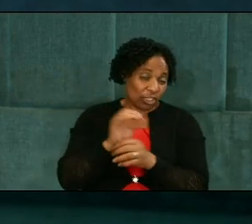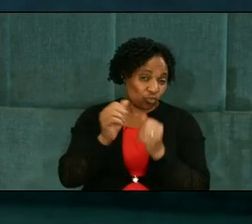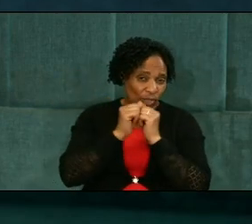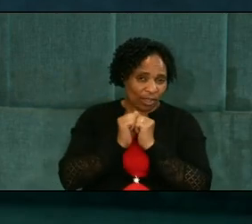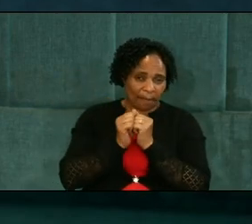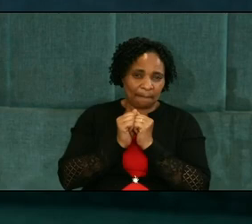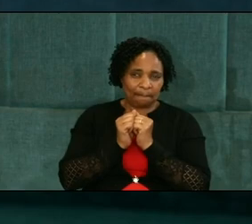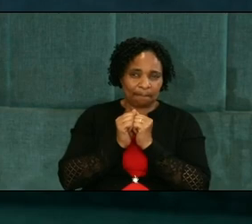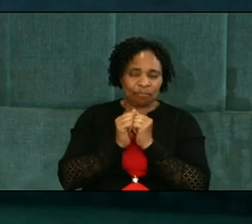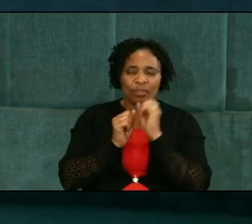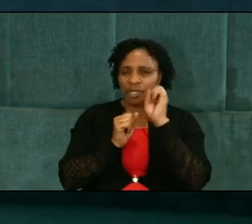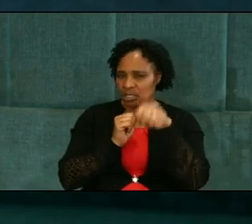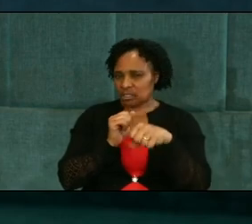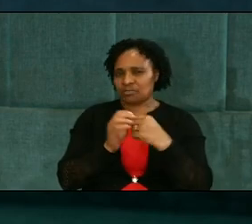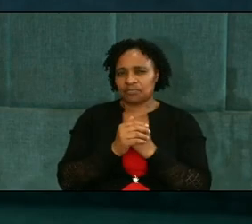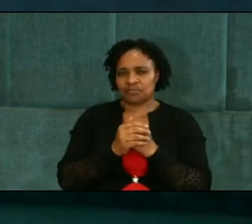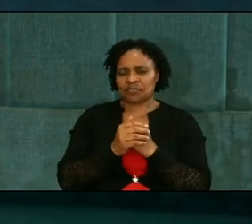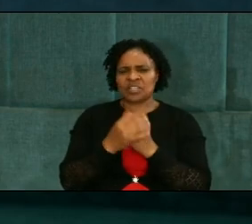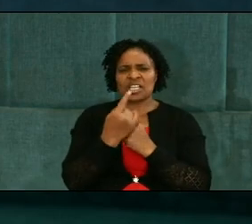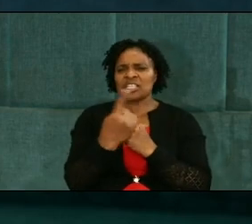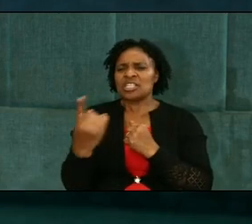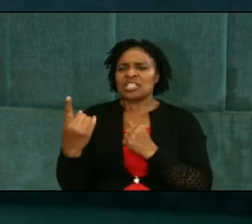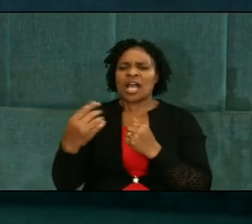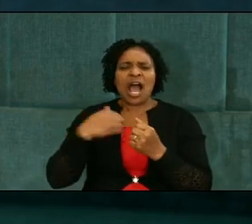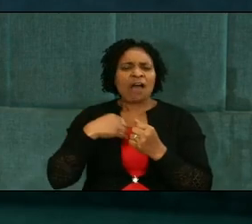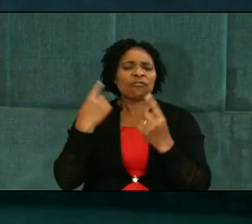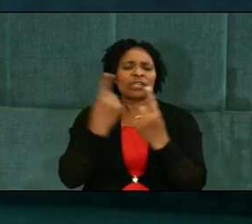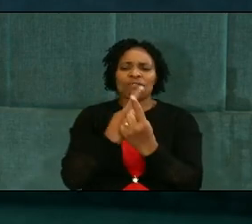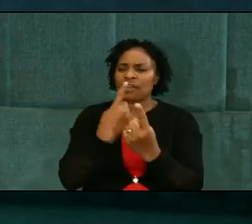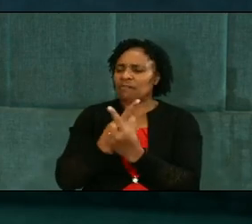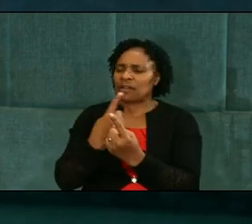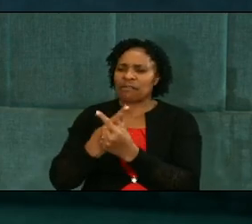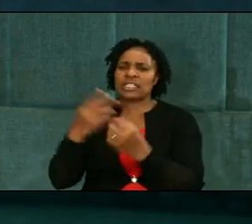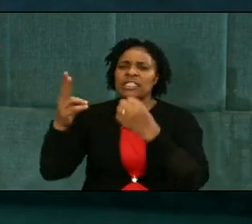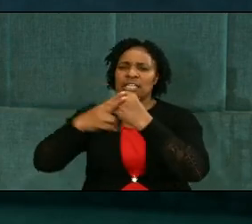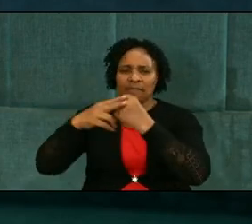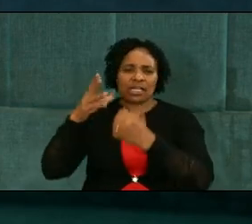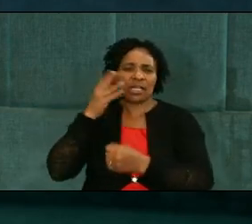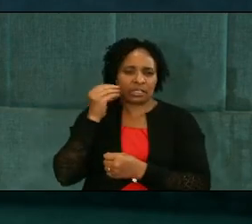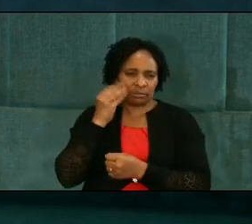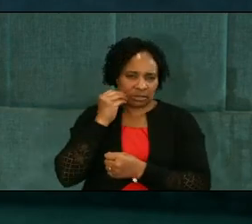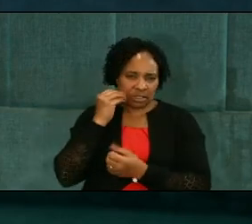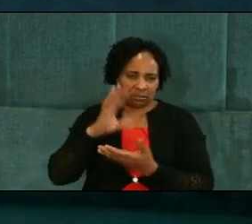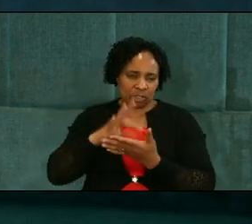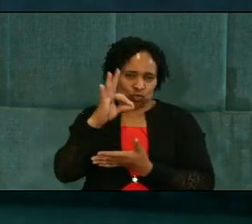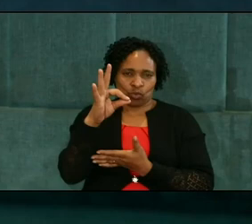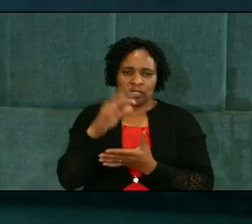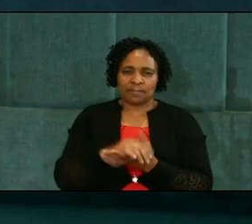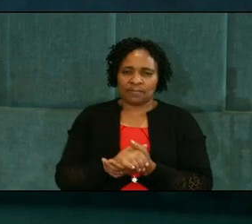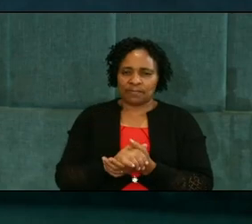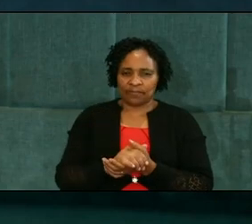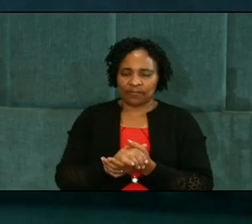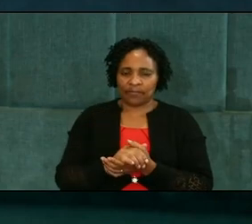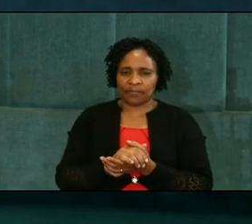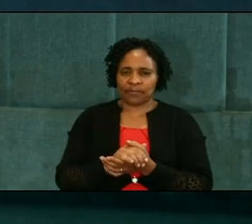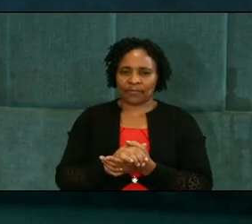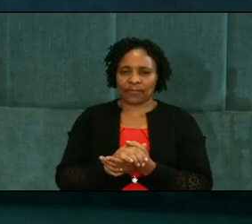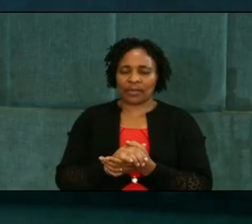with me? Yes. Each of them had seven different spiritual